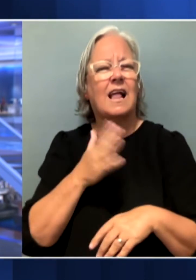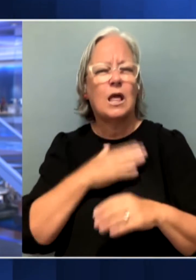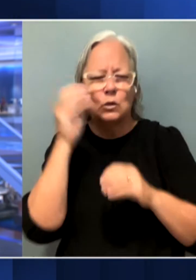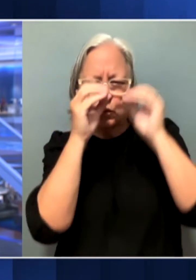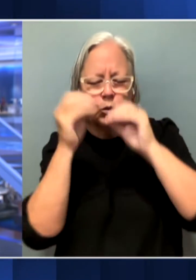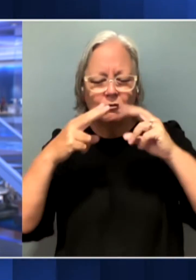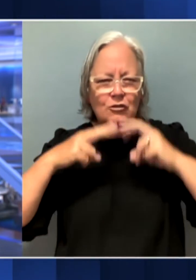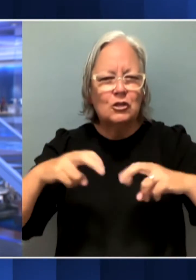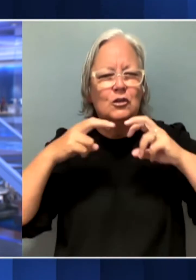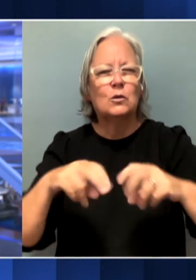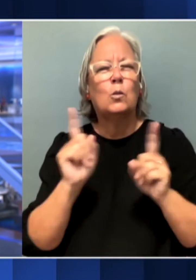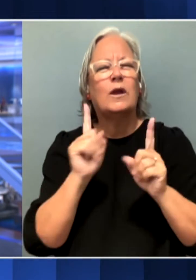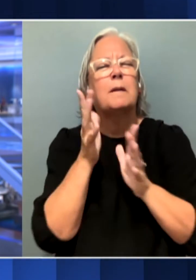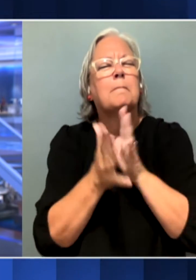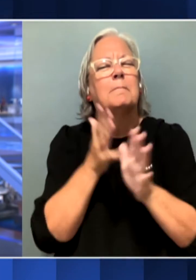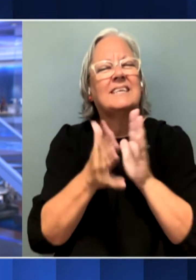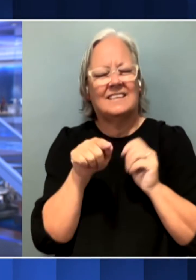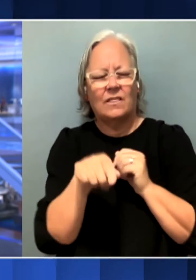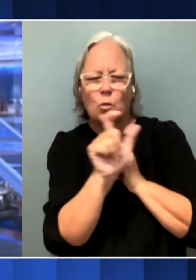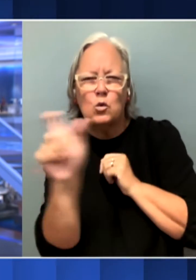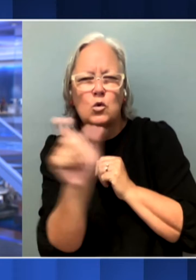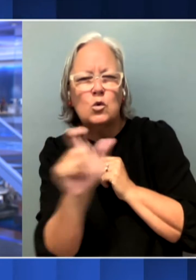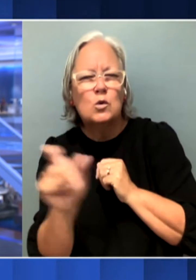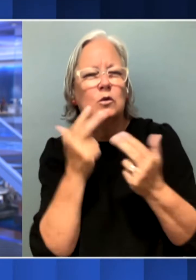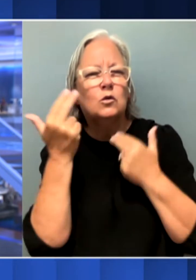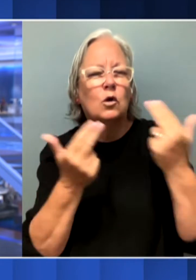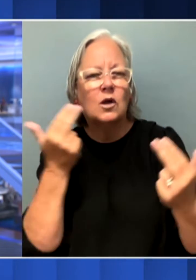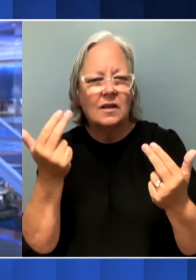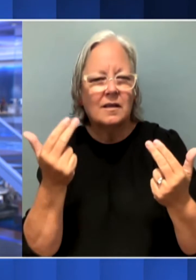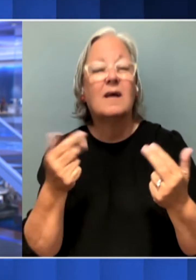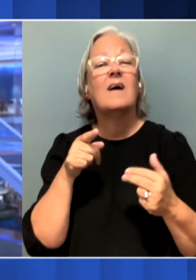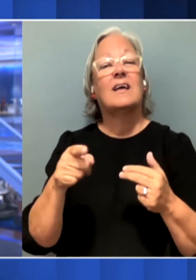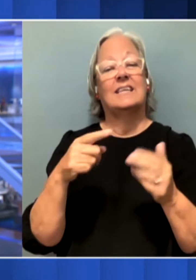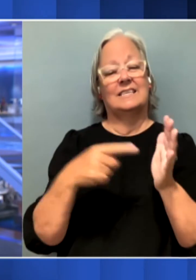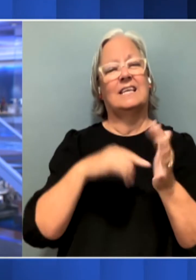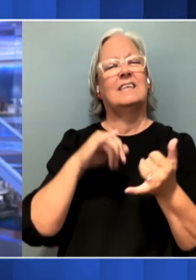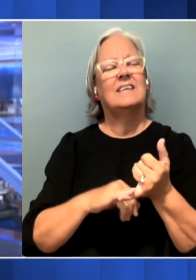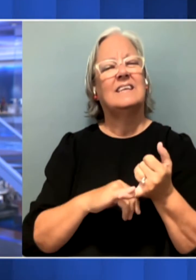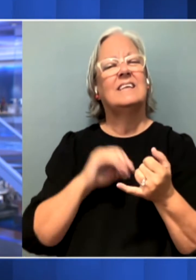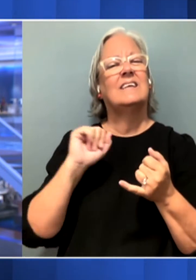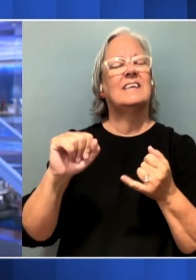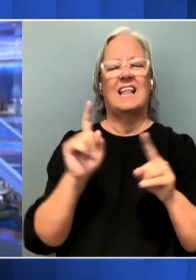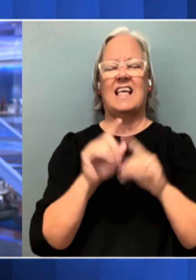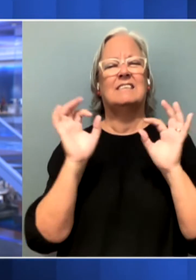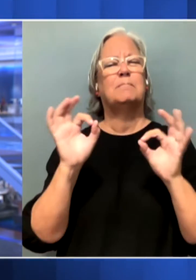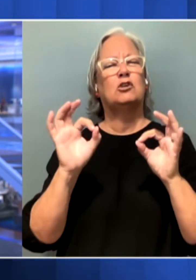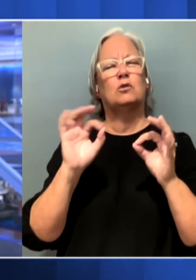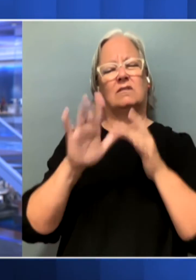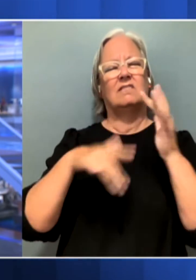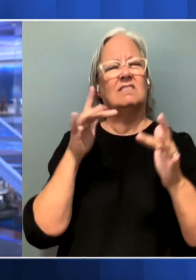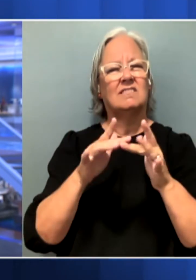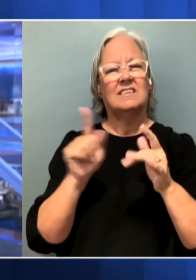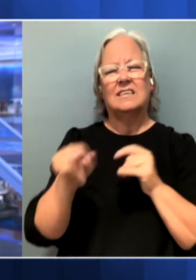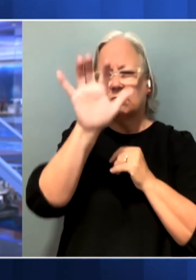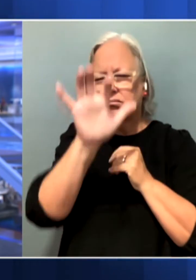research the meaning of lyrics. I like to read the fan Discord. Taylor Swift's fan Discord is perfect for this type of preparation. They really